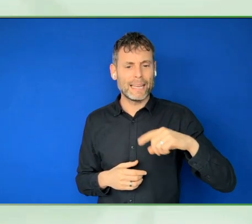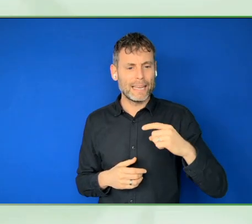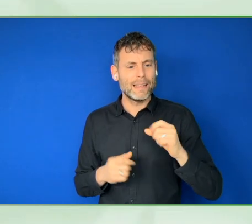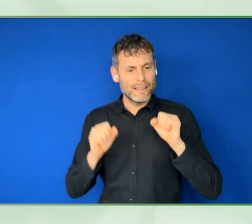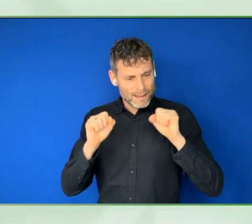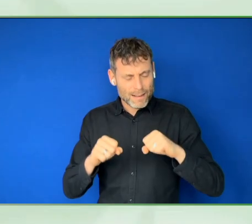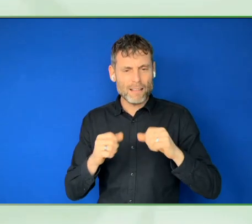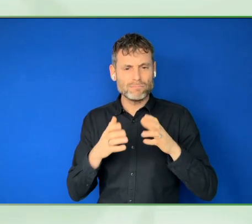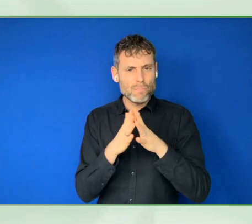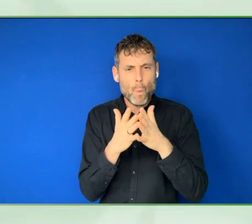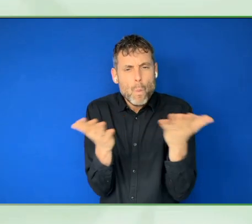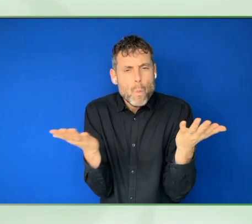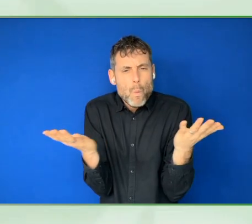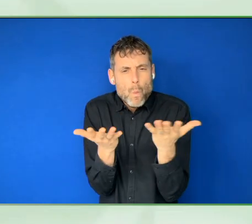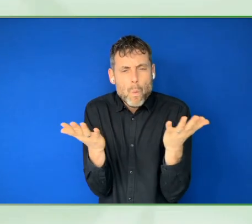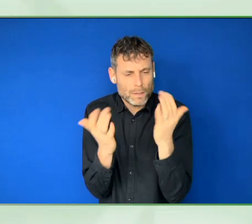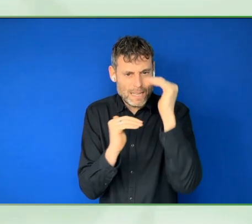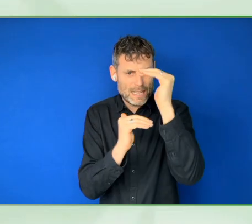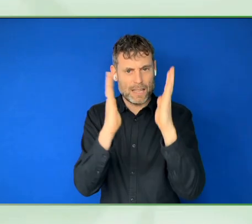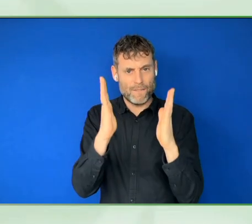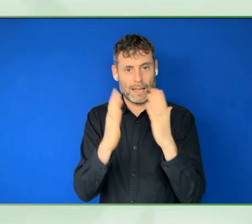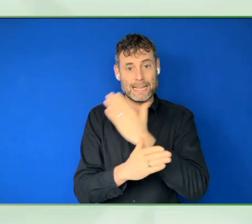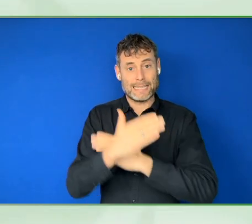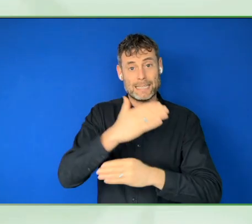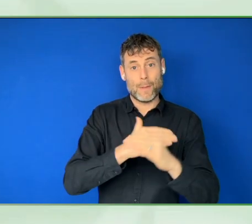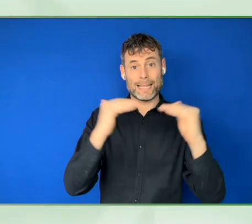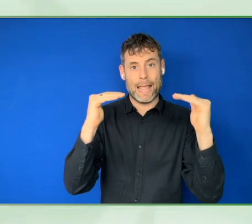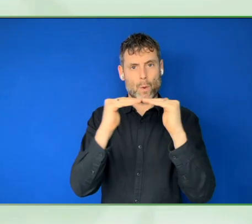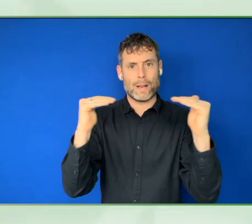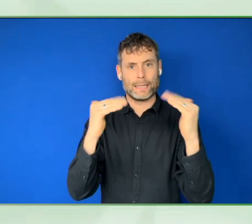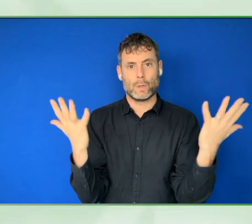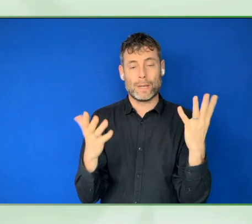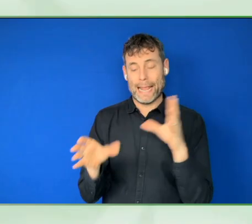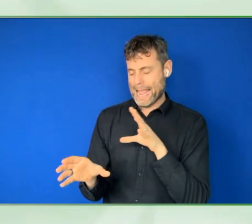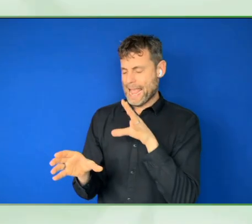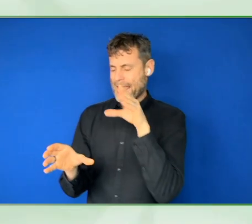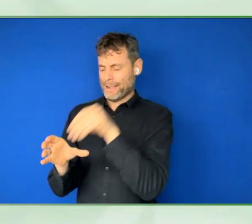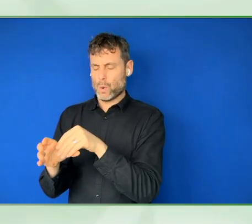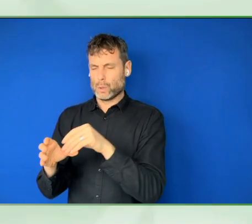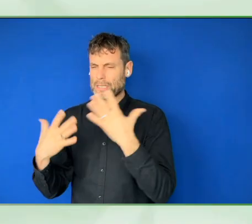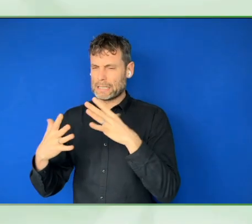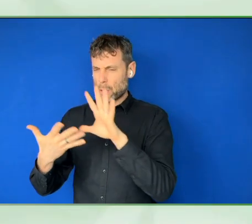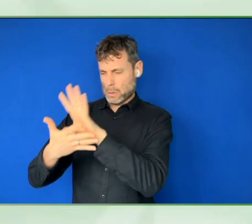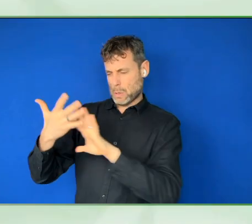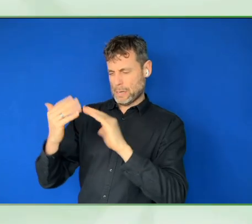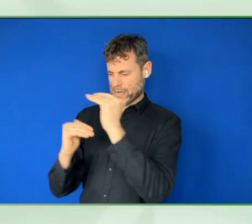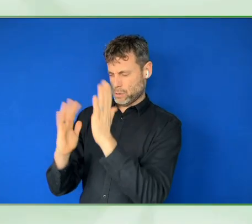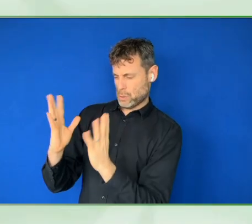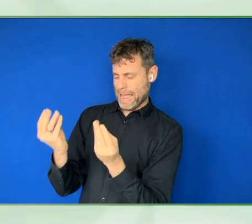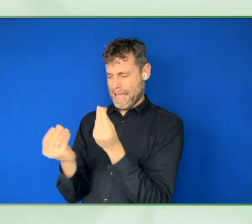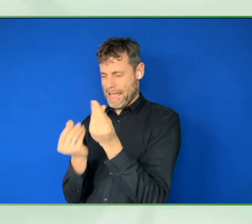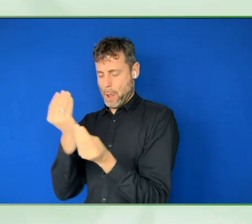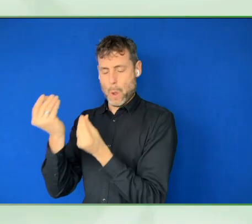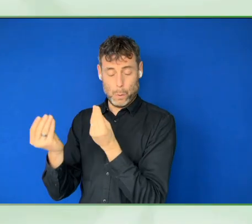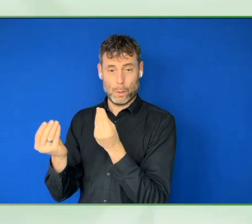It's very difficult to define inclusion other than in sort of soft language about feeling like you belong. So I'm going to just flash